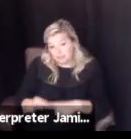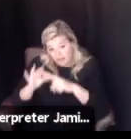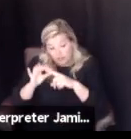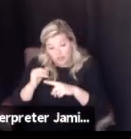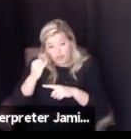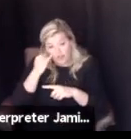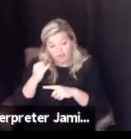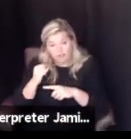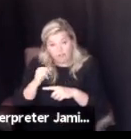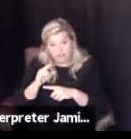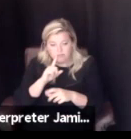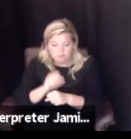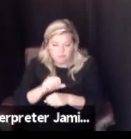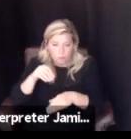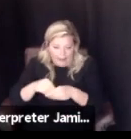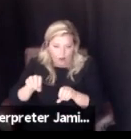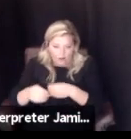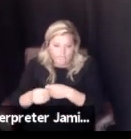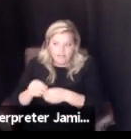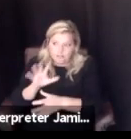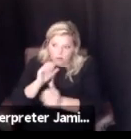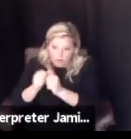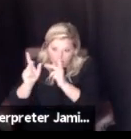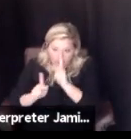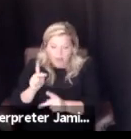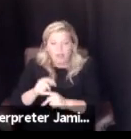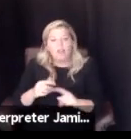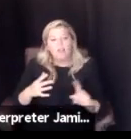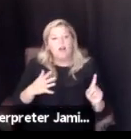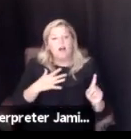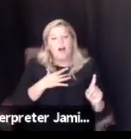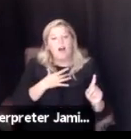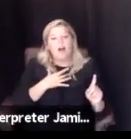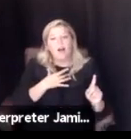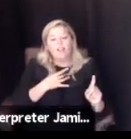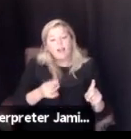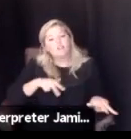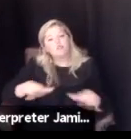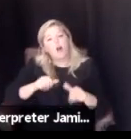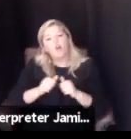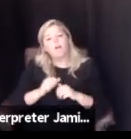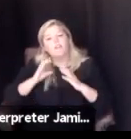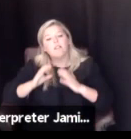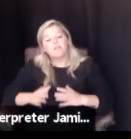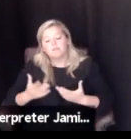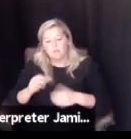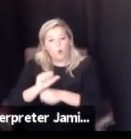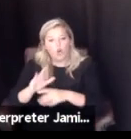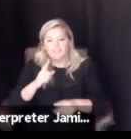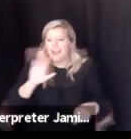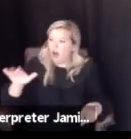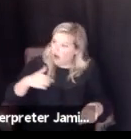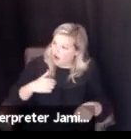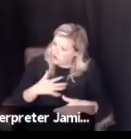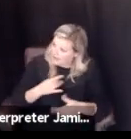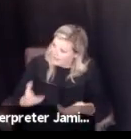when you could go into the office, I like to talk to people just in walking. How do you like it? You like working here? Really? Really? Well, what do you